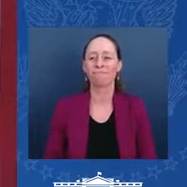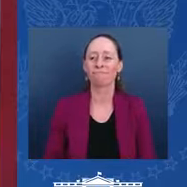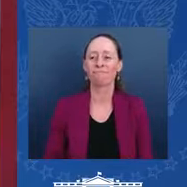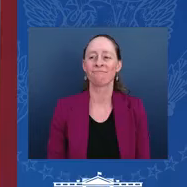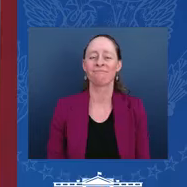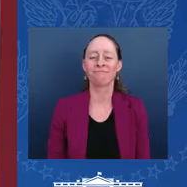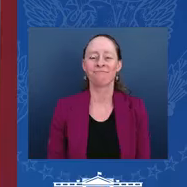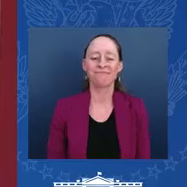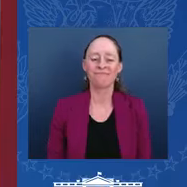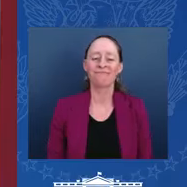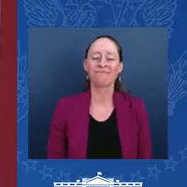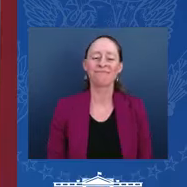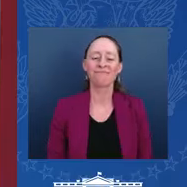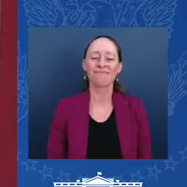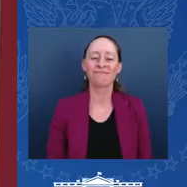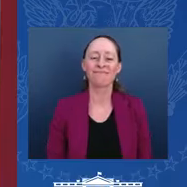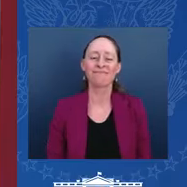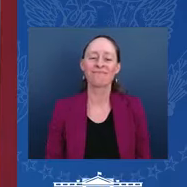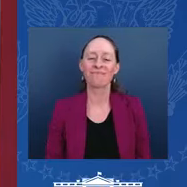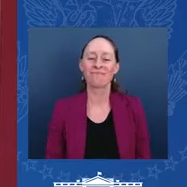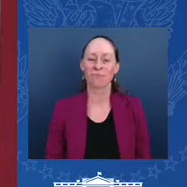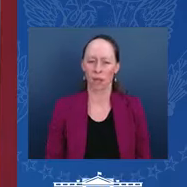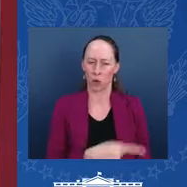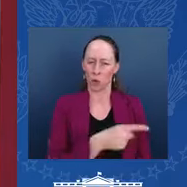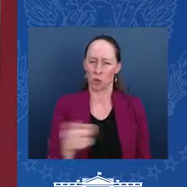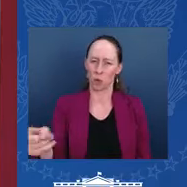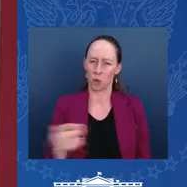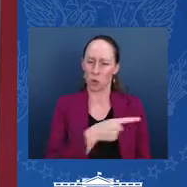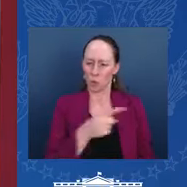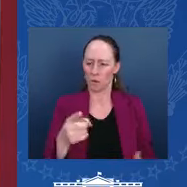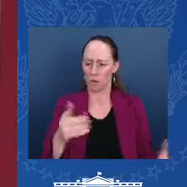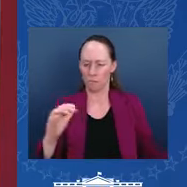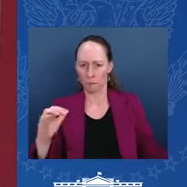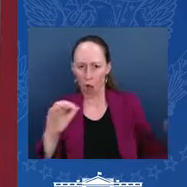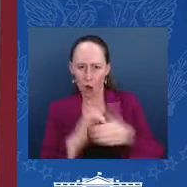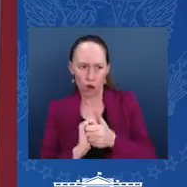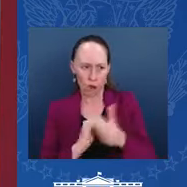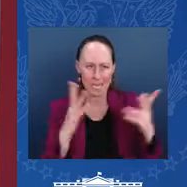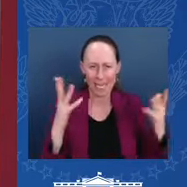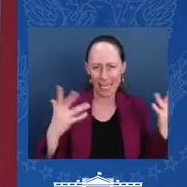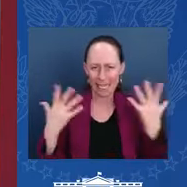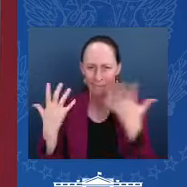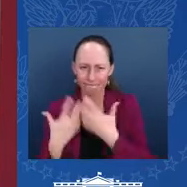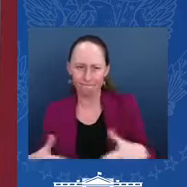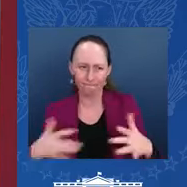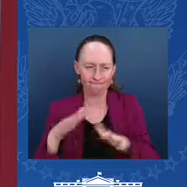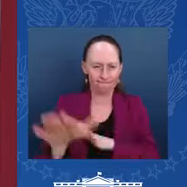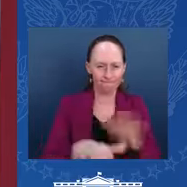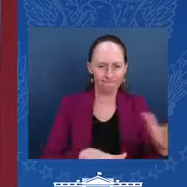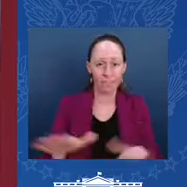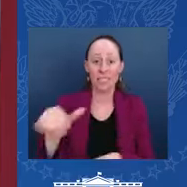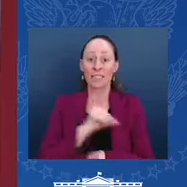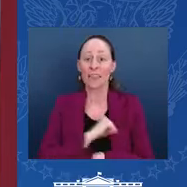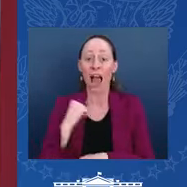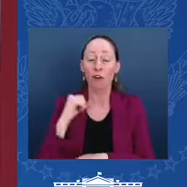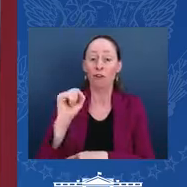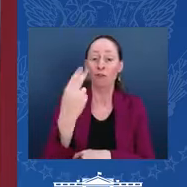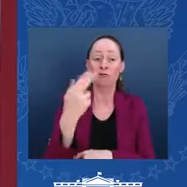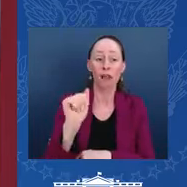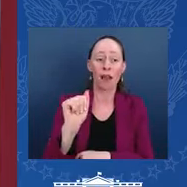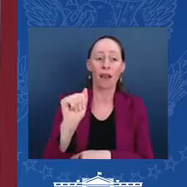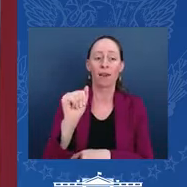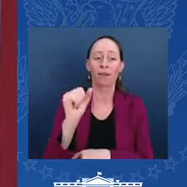Because of partners like Senator Jeanine Shaheen, and I tell you what, she's got a special secret weapon. Billy,